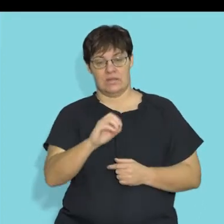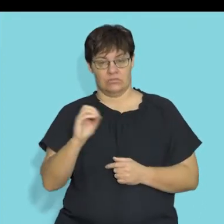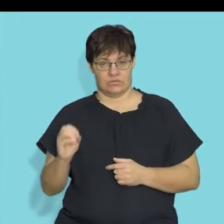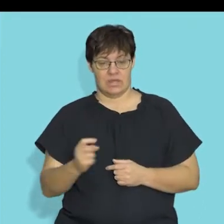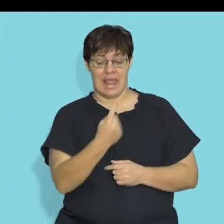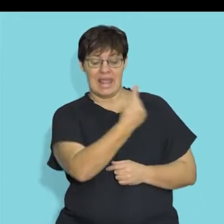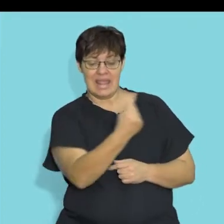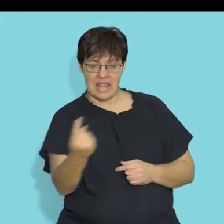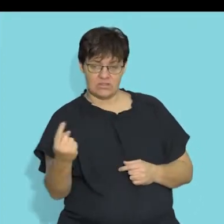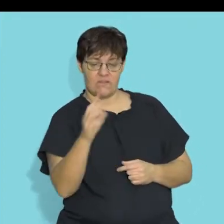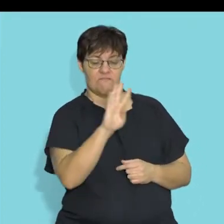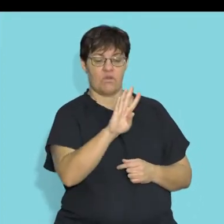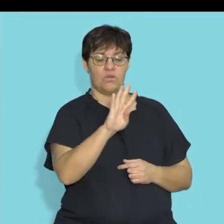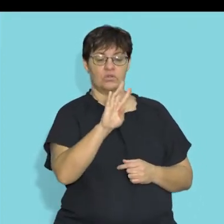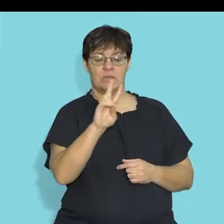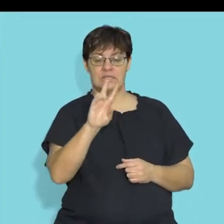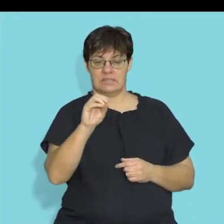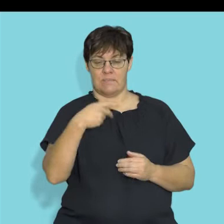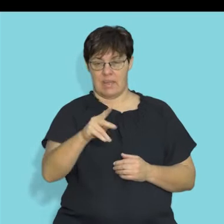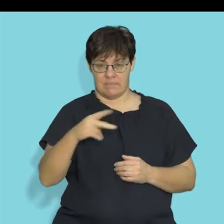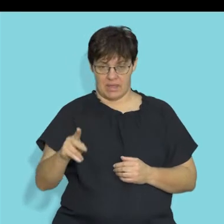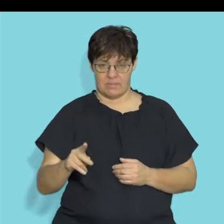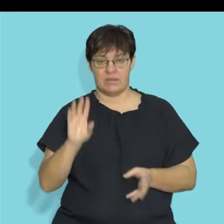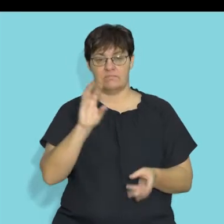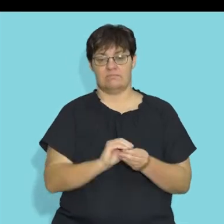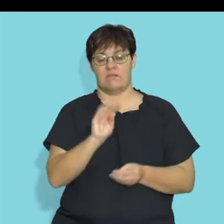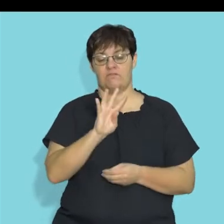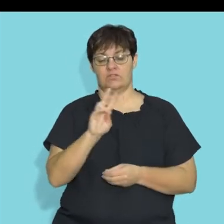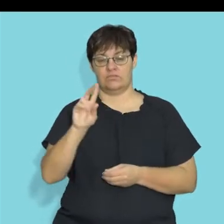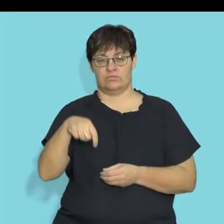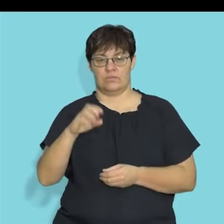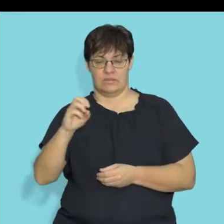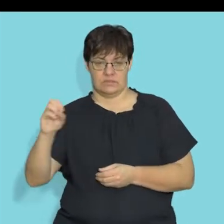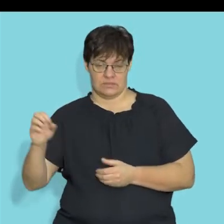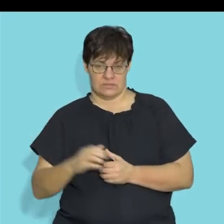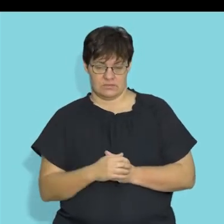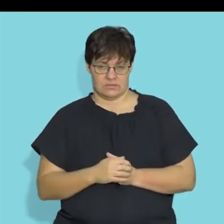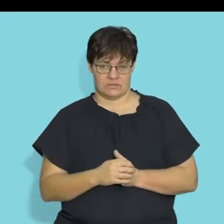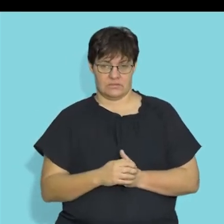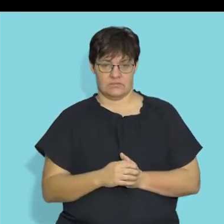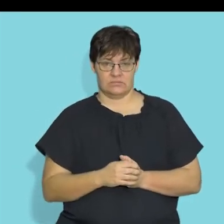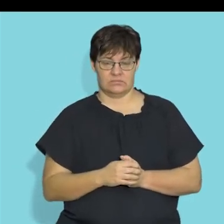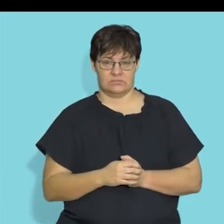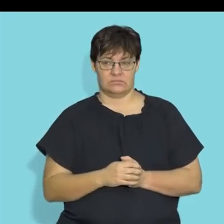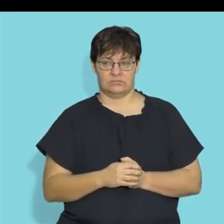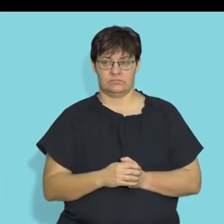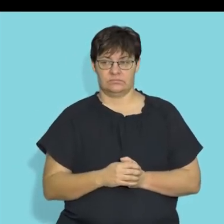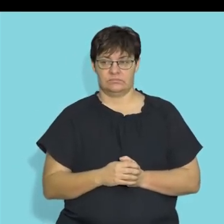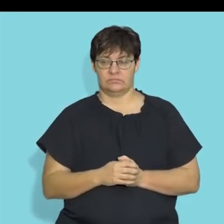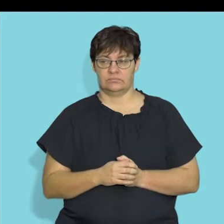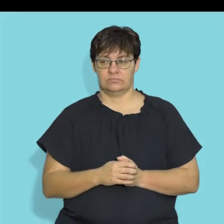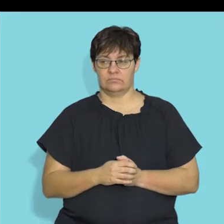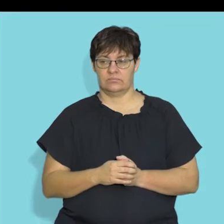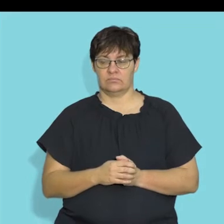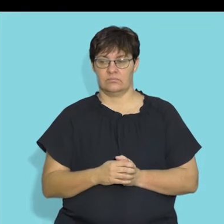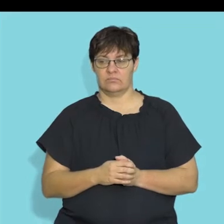new members, and each one is paying 420 Rand, therefore the 42,000. Okay.